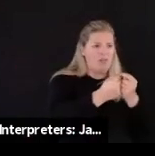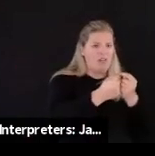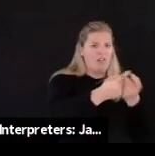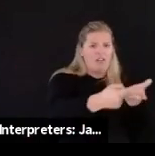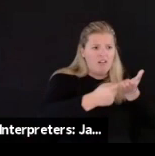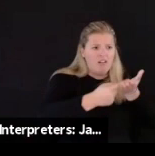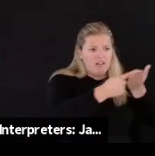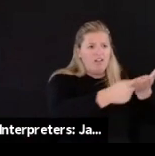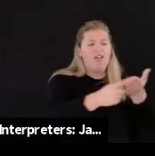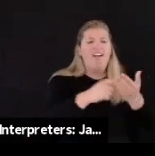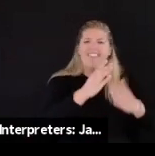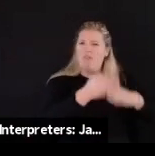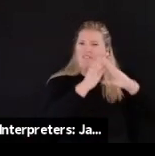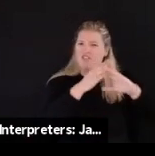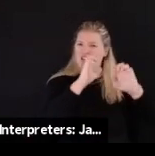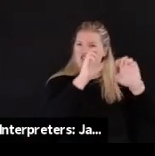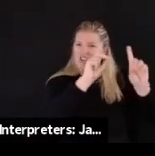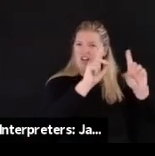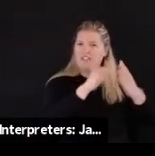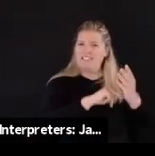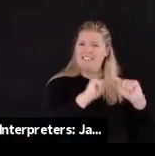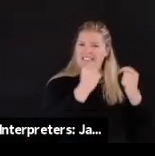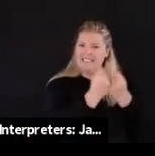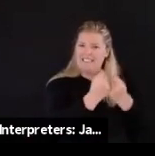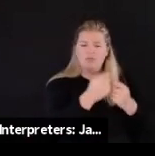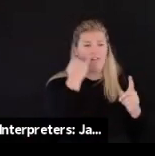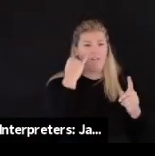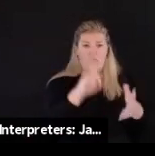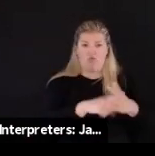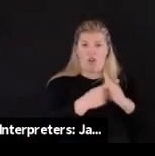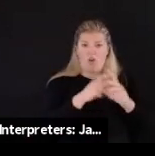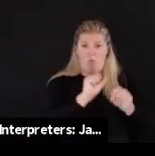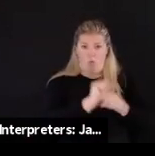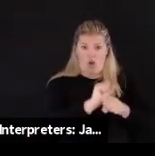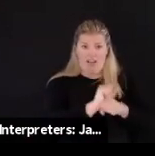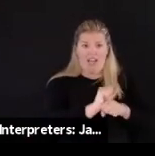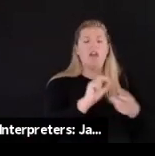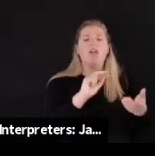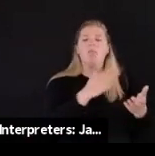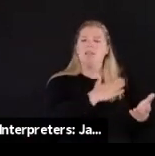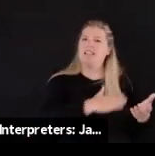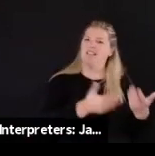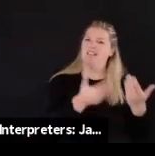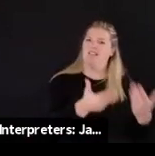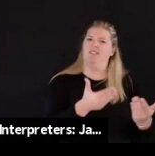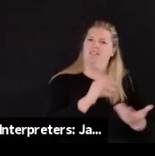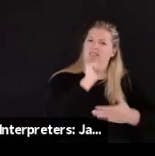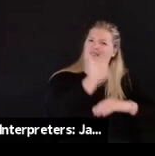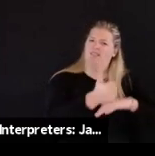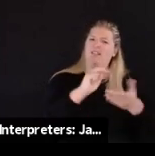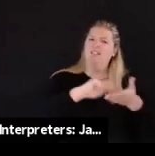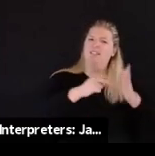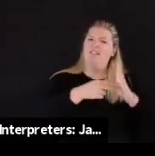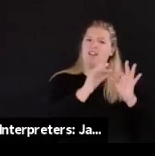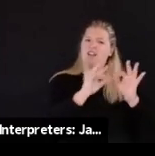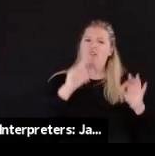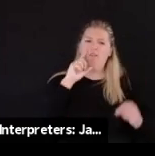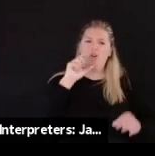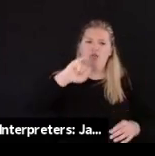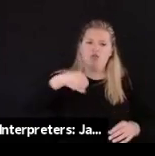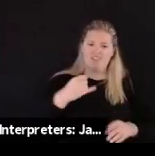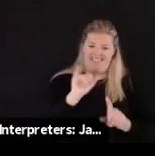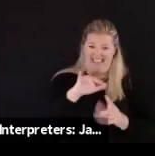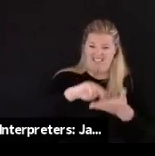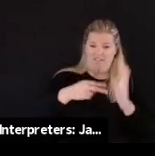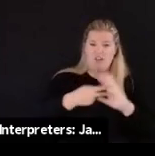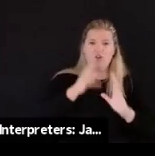educator teams, if you're diving into this work, to define social justice, to make sure that it is embodied in your mission and in your vision